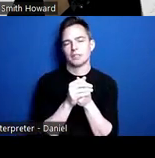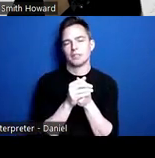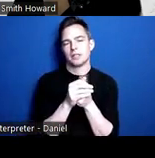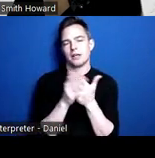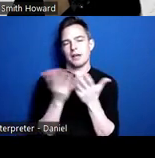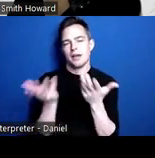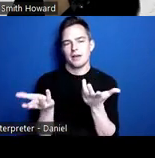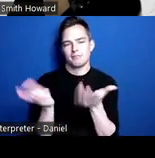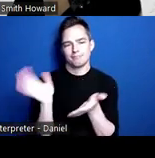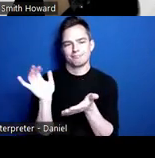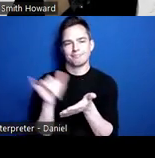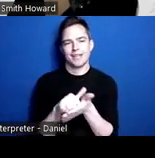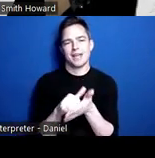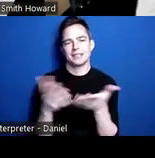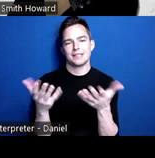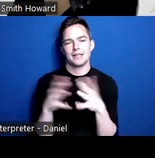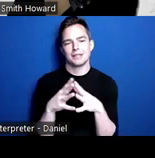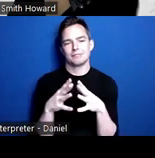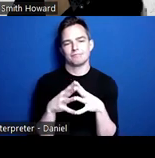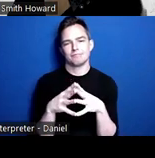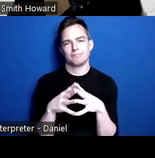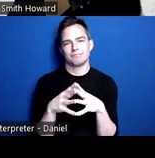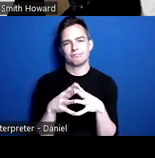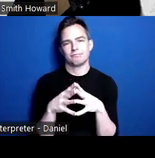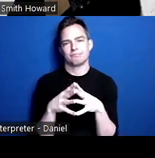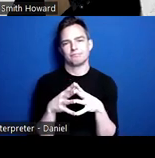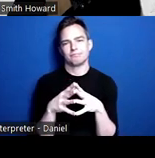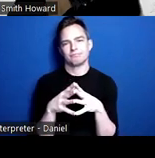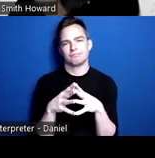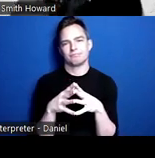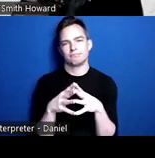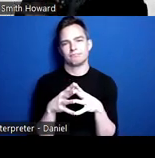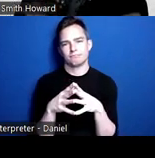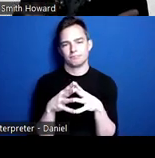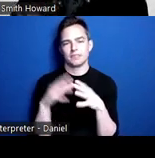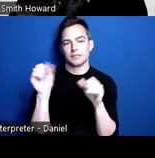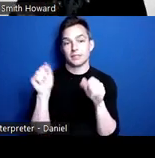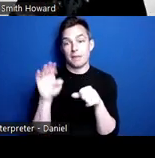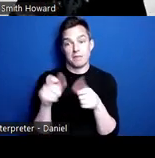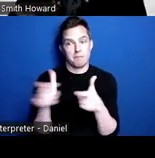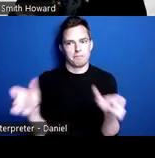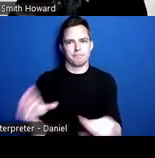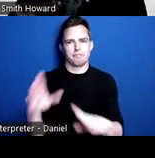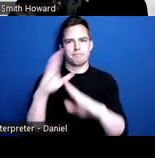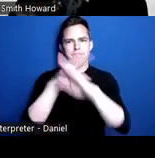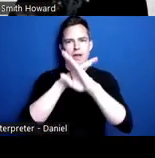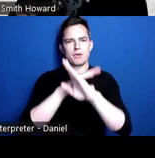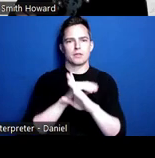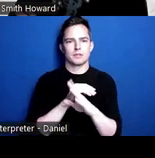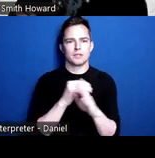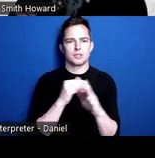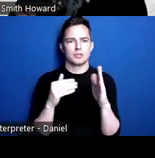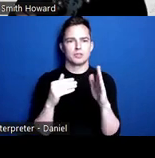that can be a very large barrier to solving these